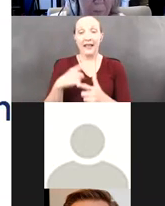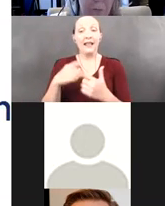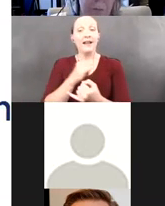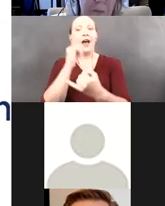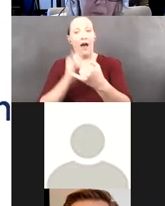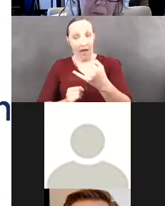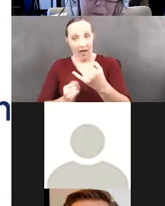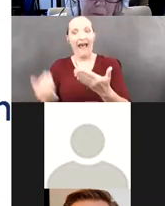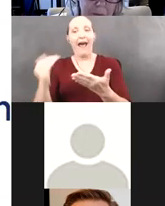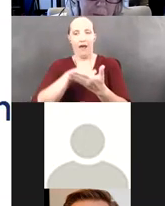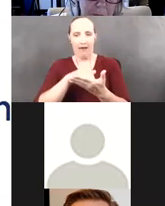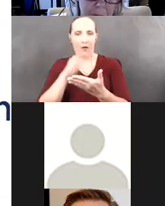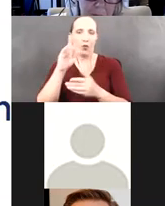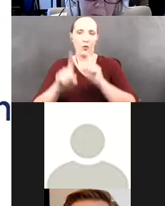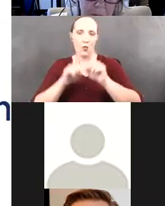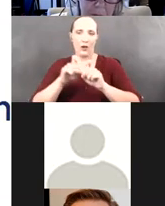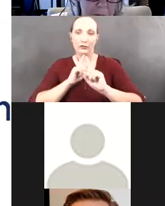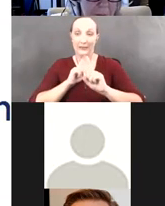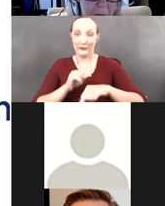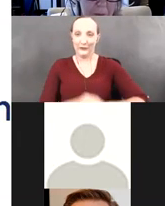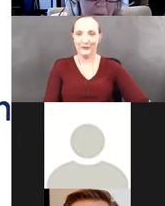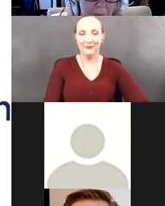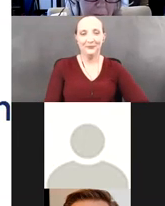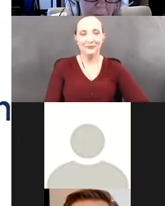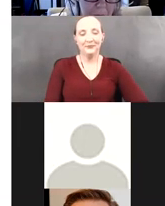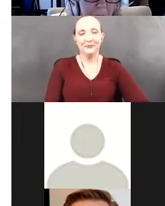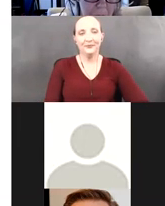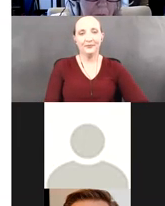después vamos a terminar con preguntas.